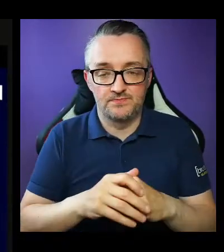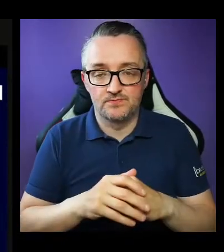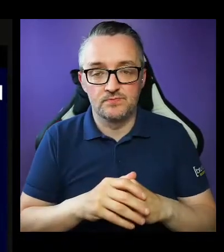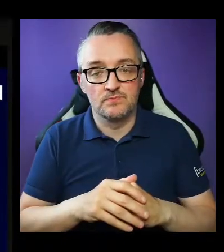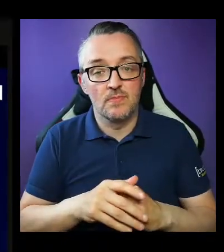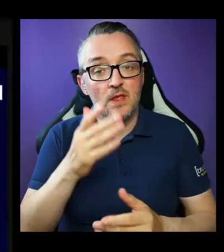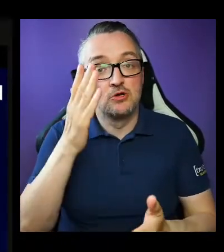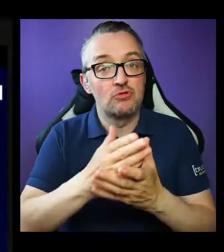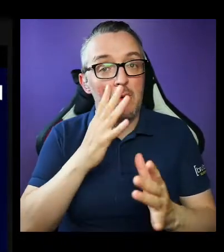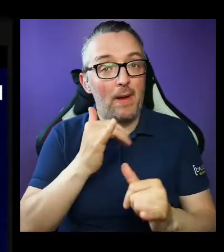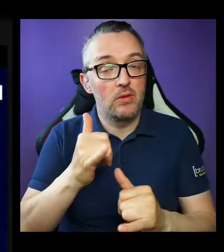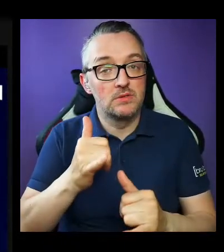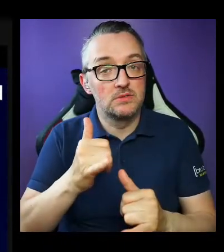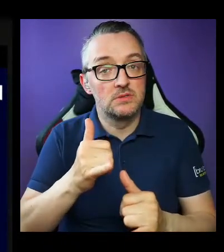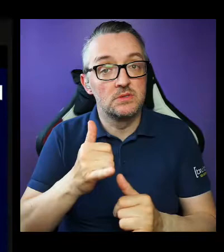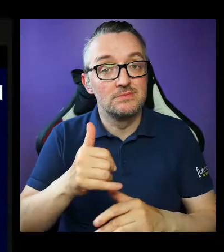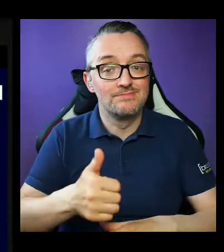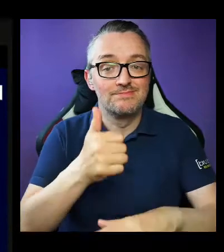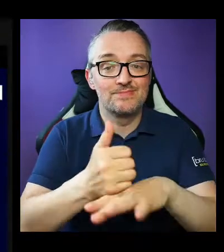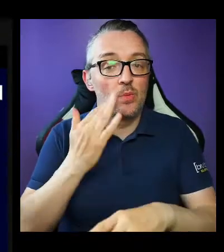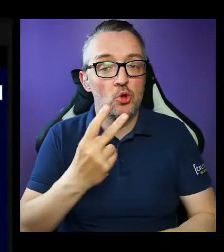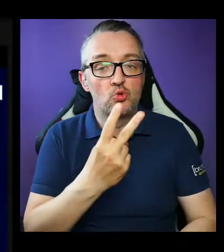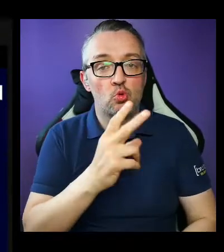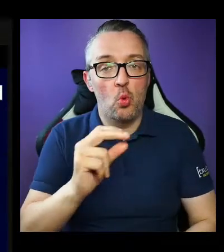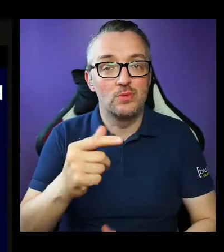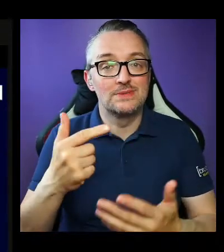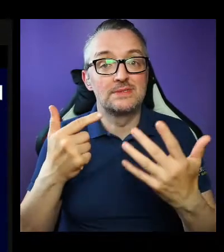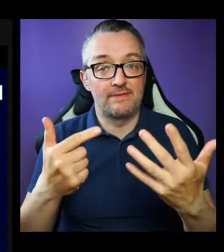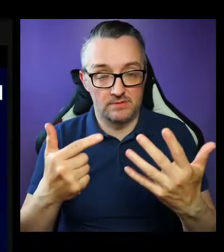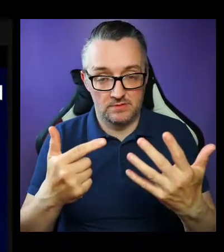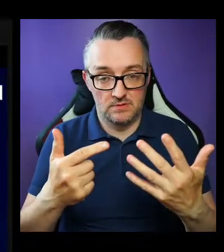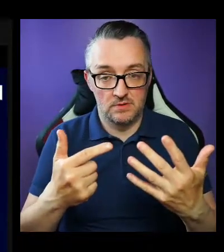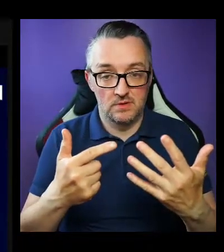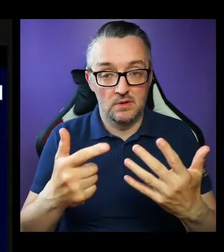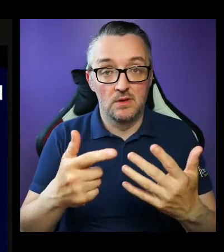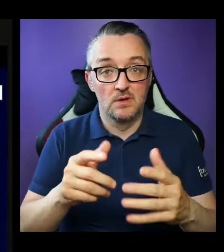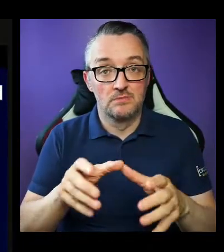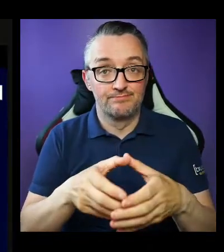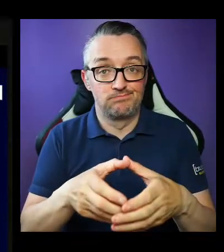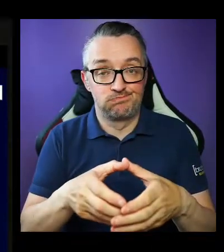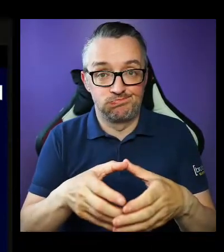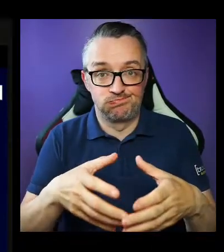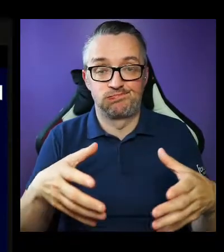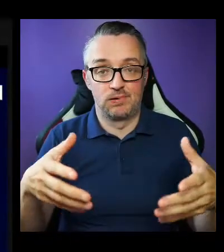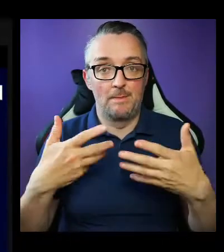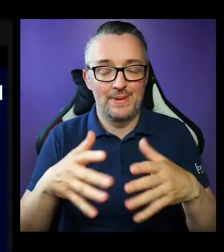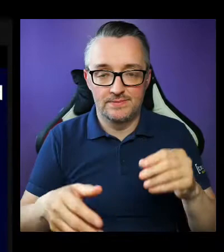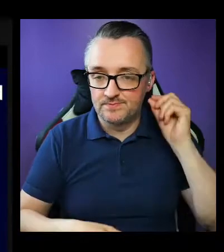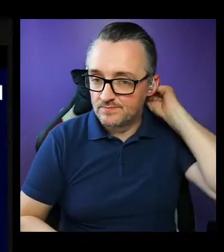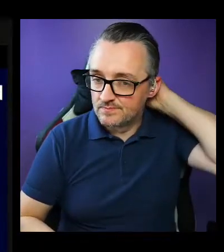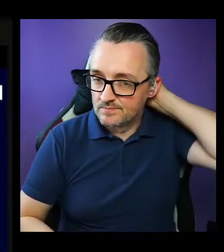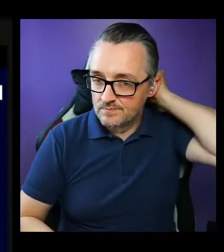Trustpilot was founded in 2007. And since then, the company has grown substantially, and